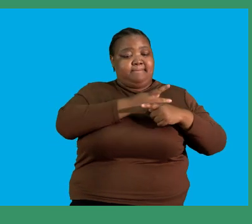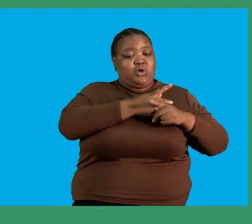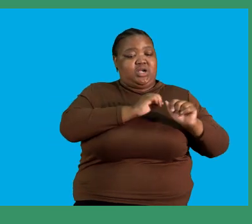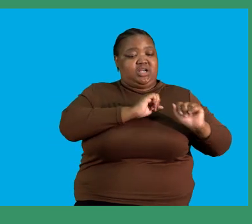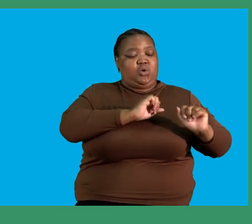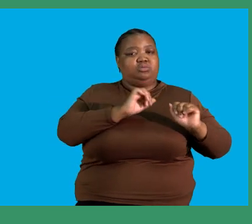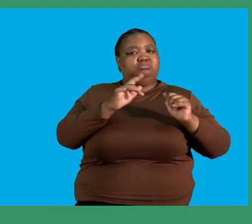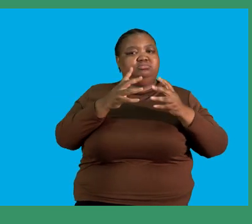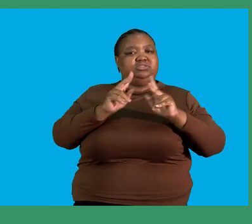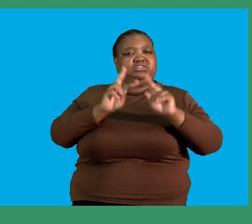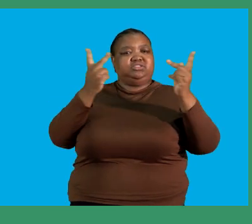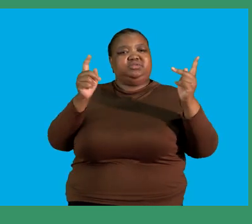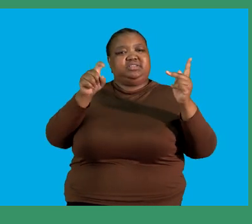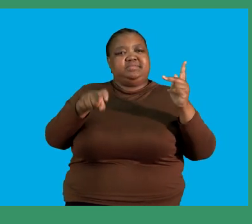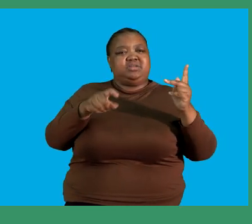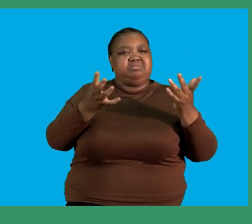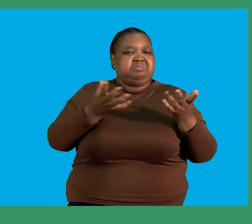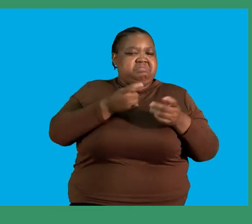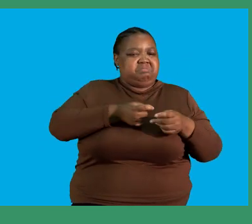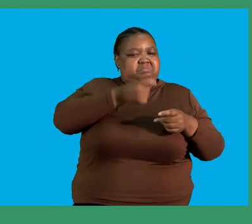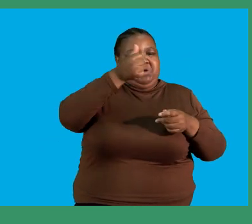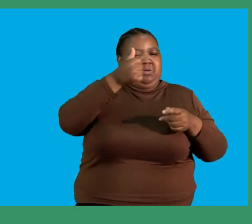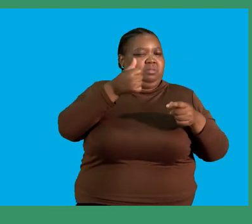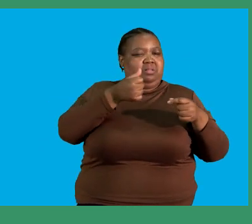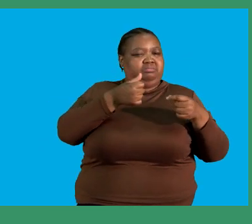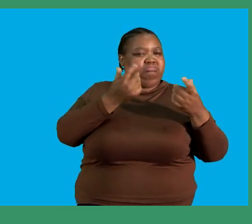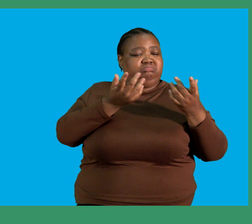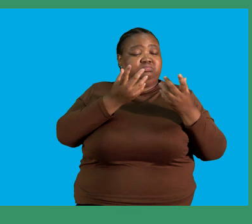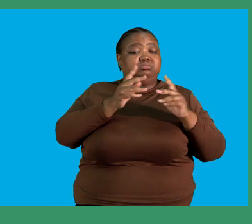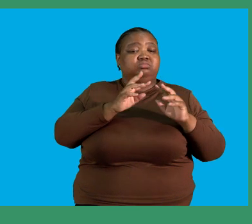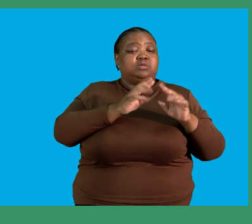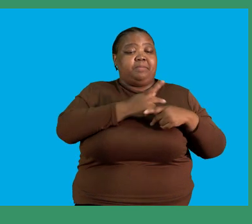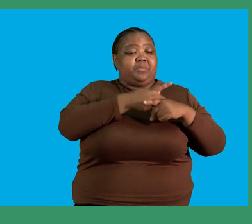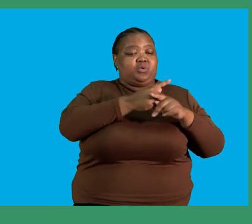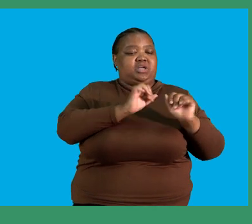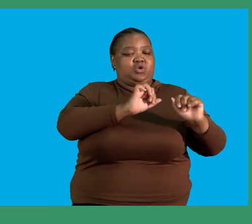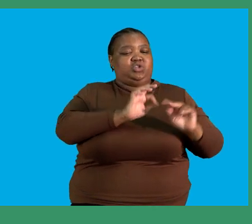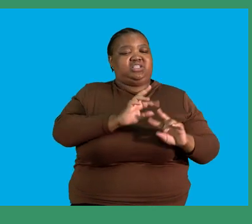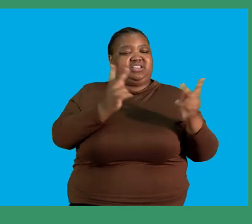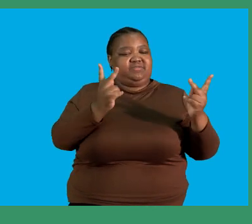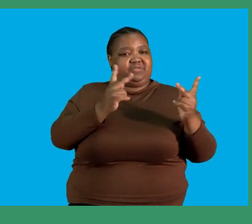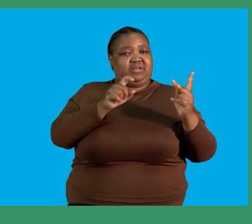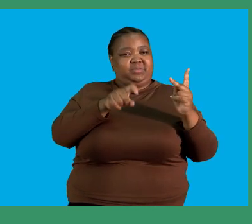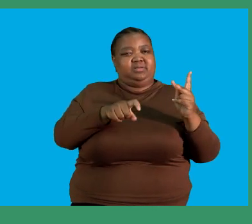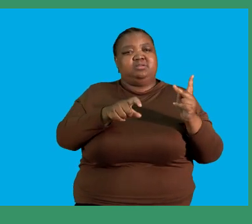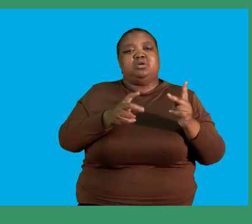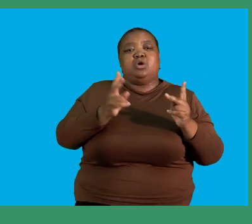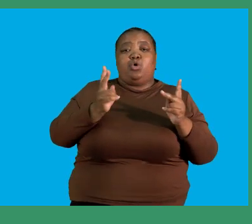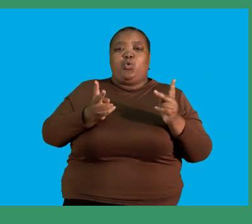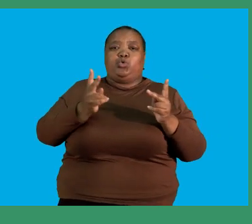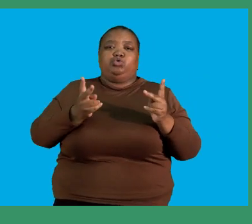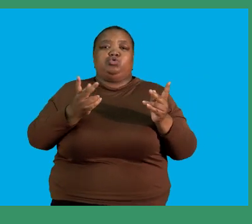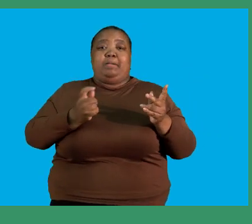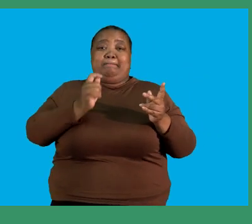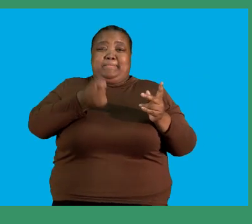be a small feature that differentiates the product from that of your competitor. You can also charge